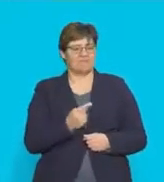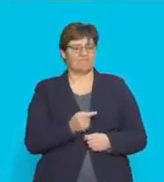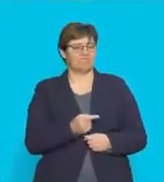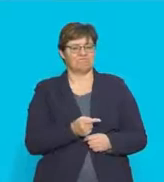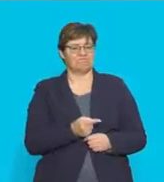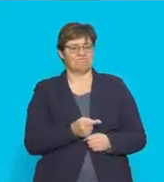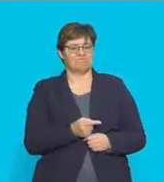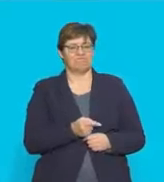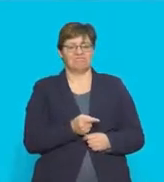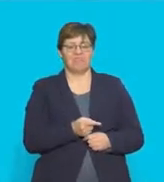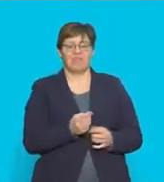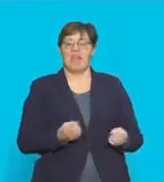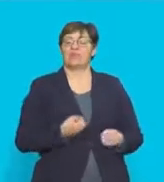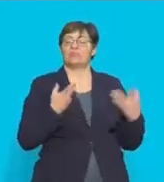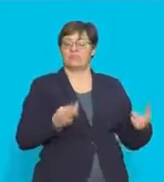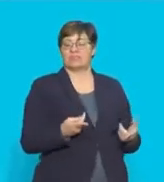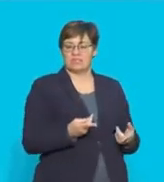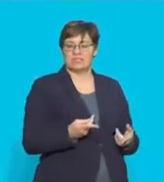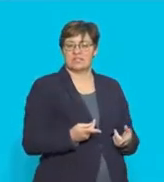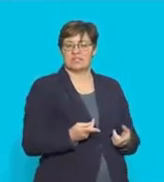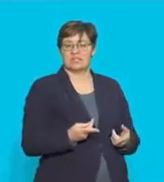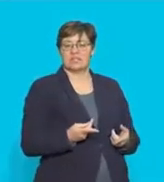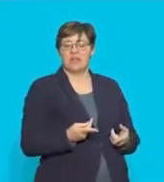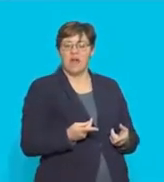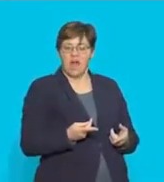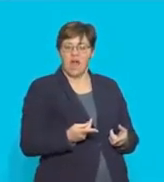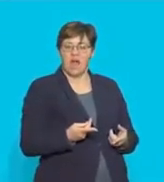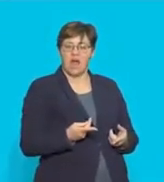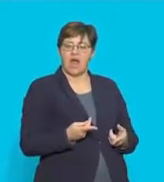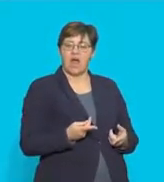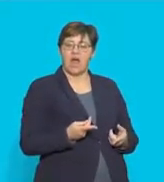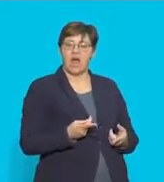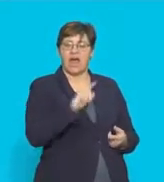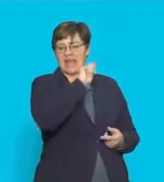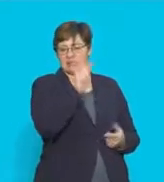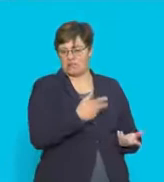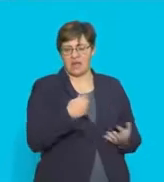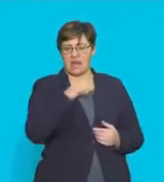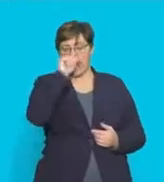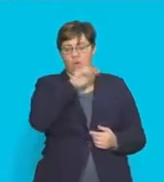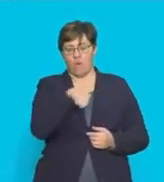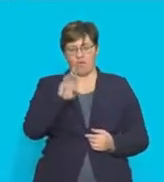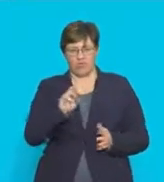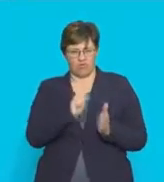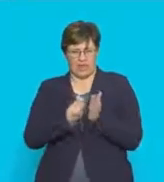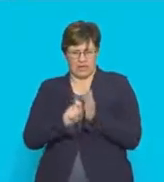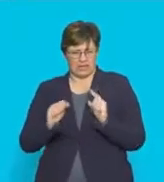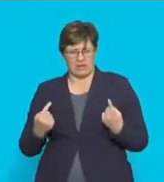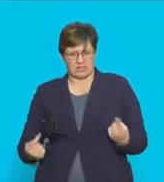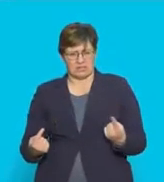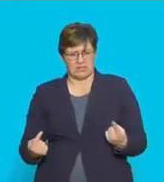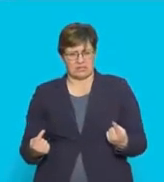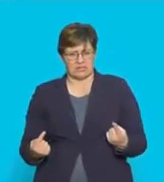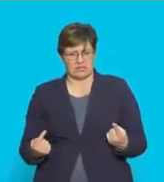these can be expressed as a ratio of integers. So meaning you can't write this as A over B. Why? Because